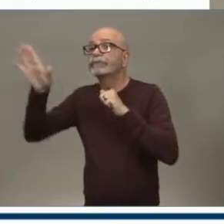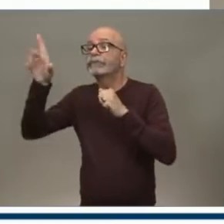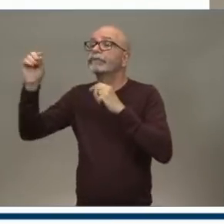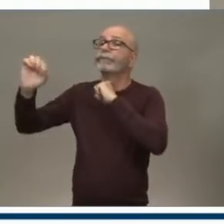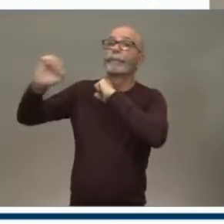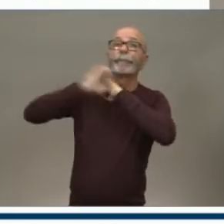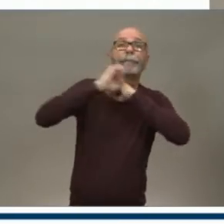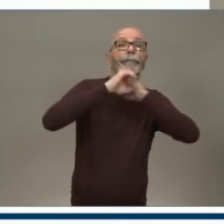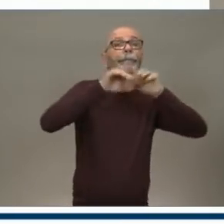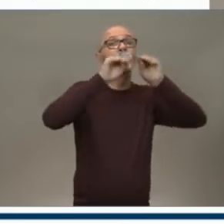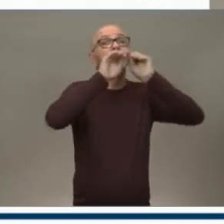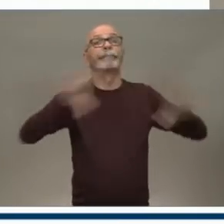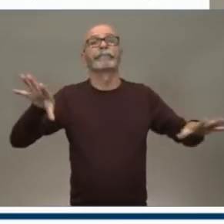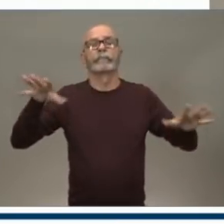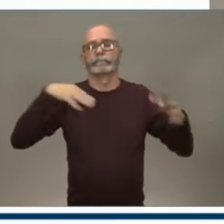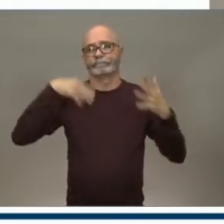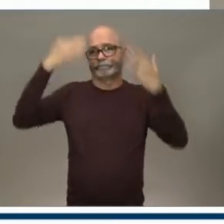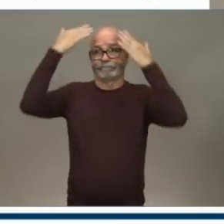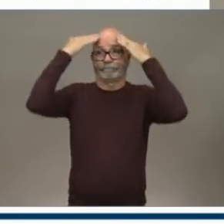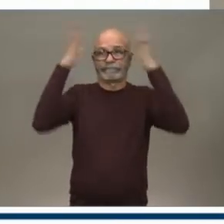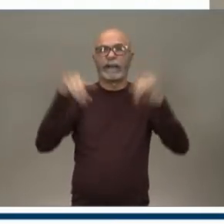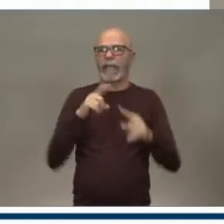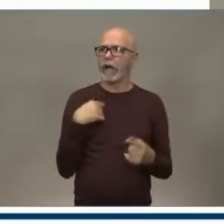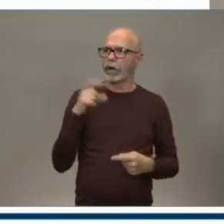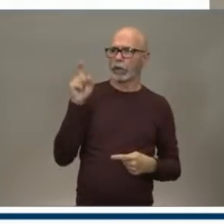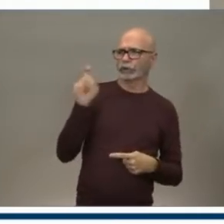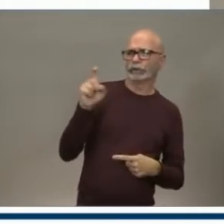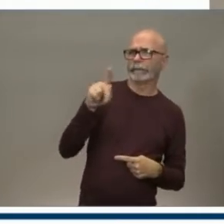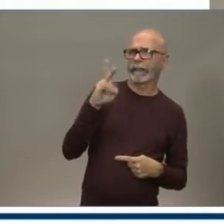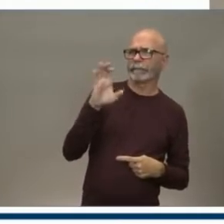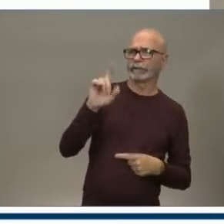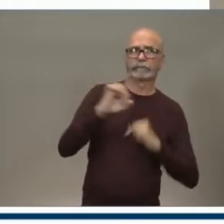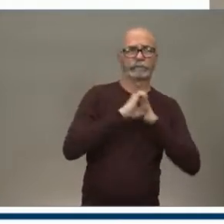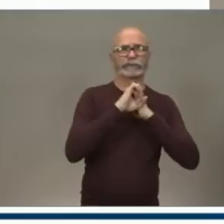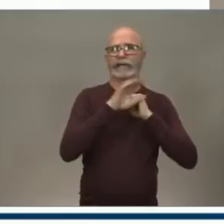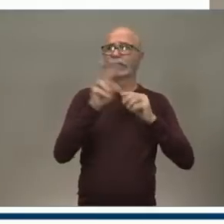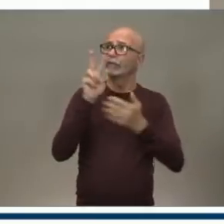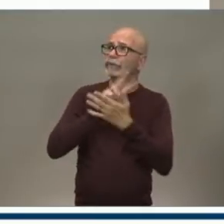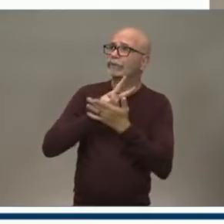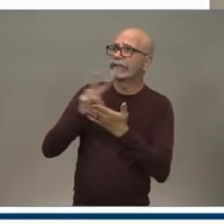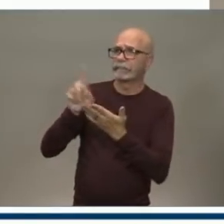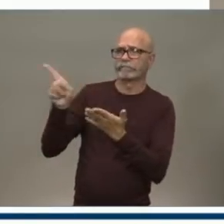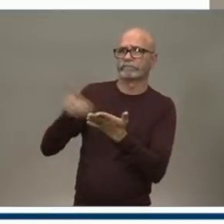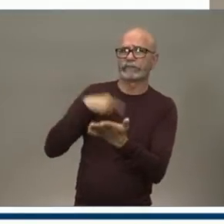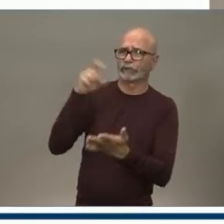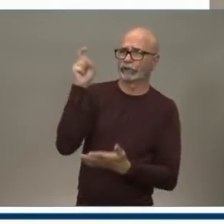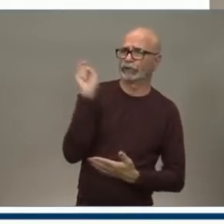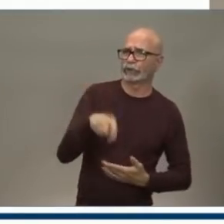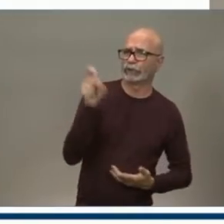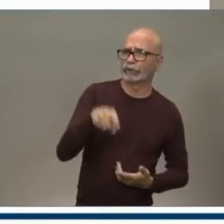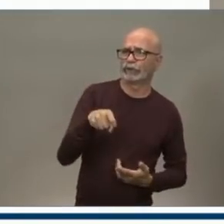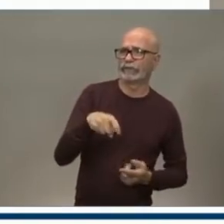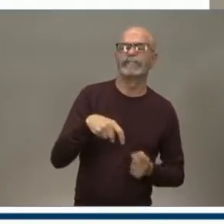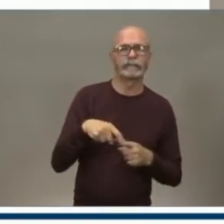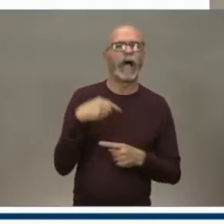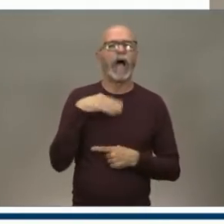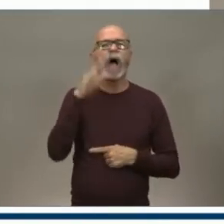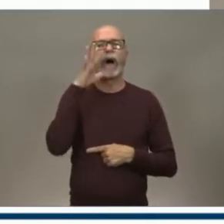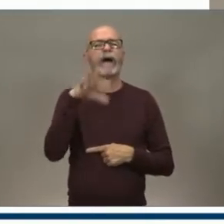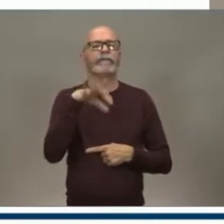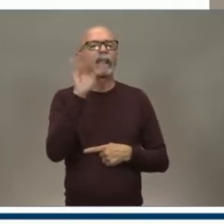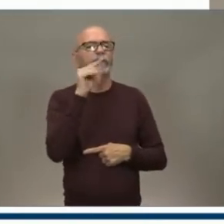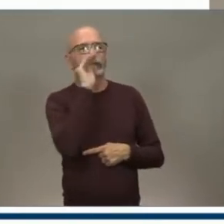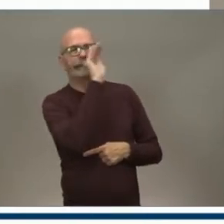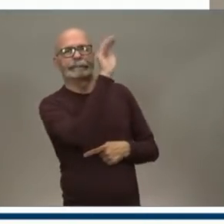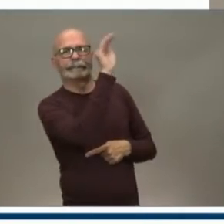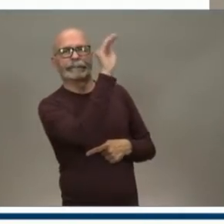but hopefully people are aware of that. I'll take that back and we can look at what are things that we could perhaps do to make sure that people are